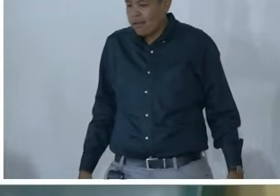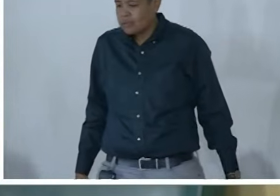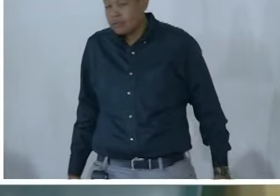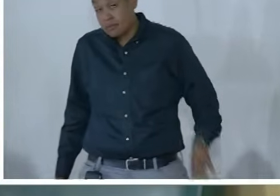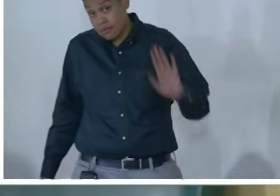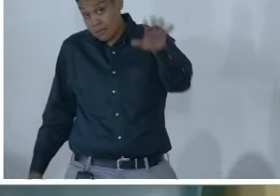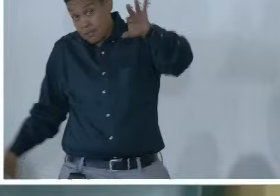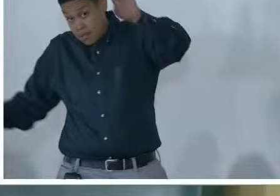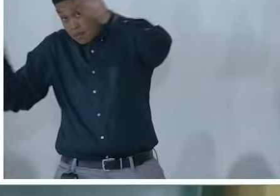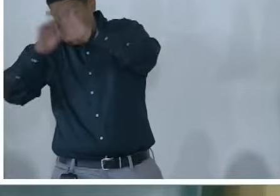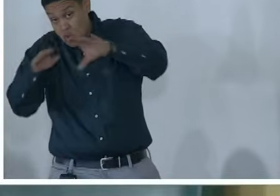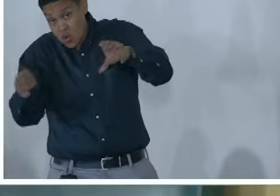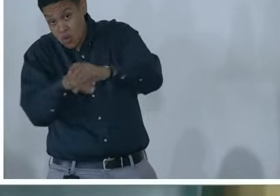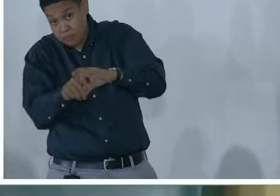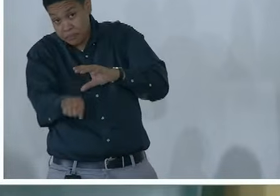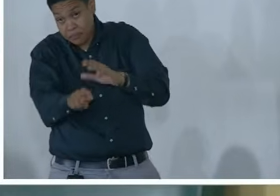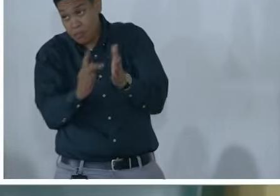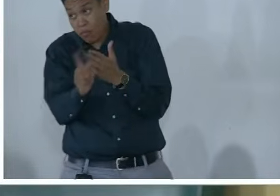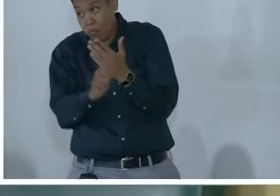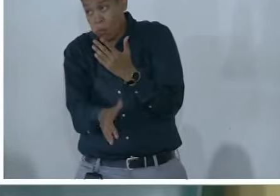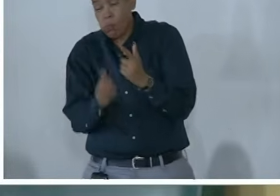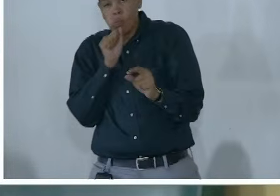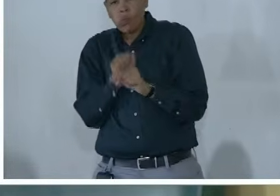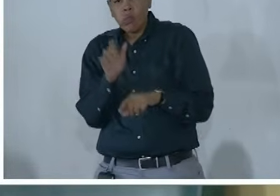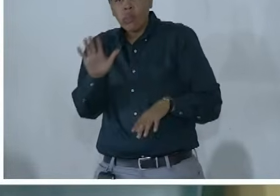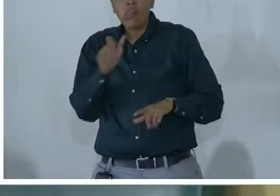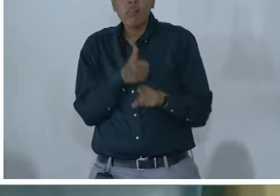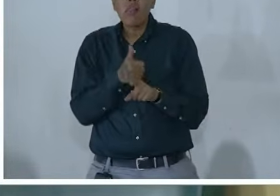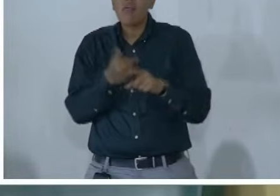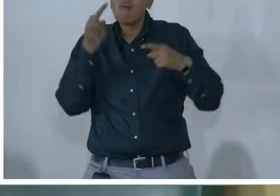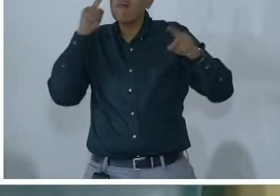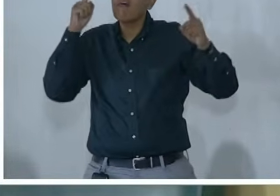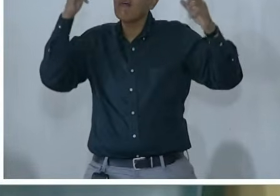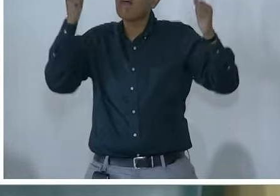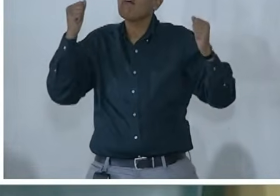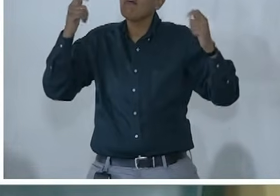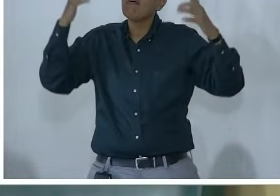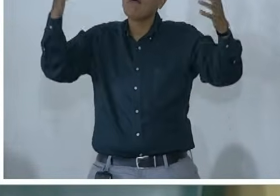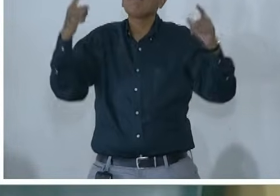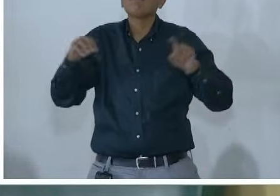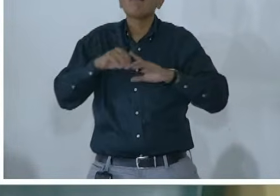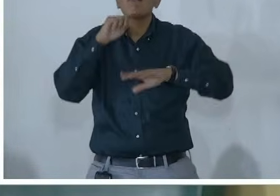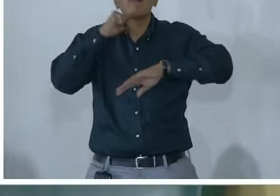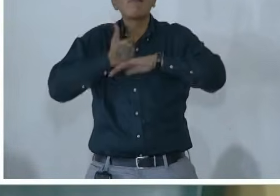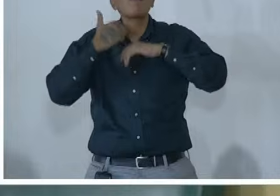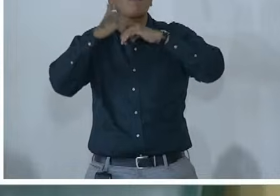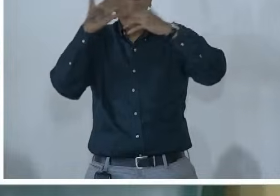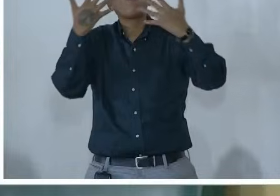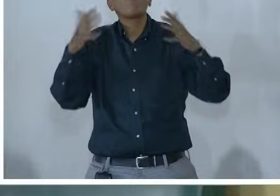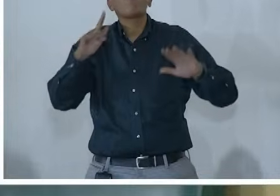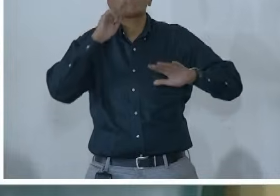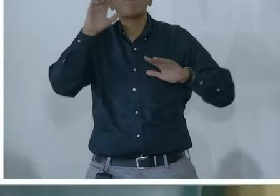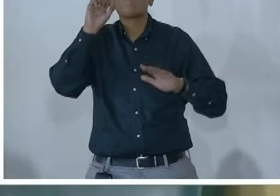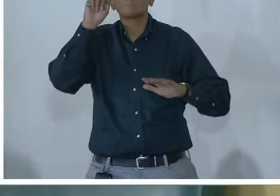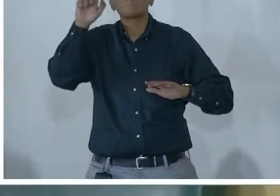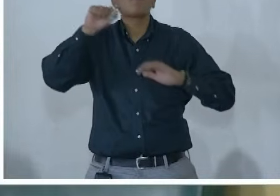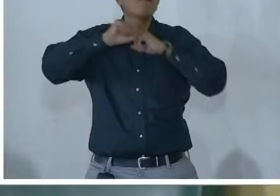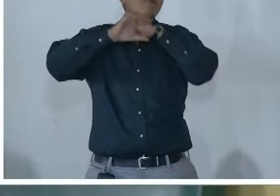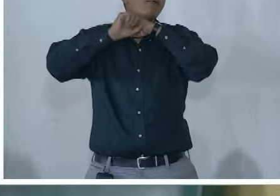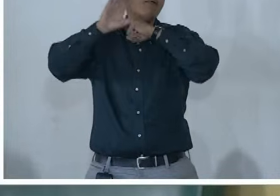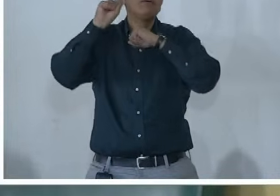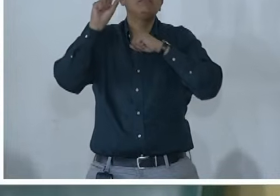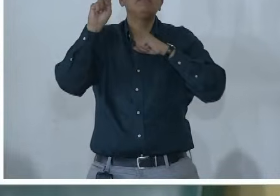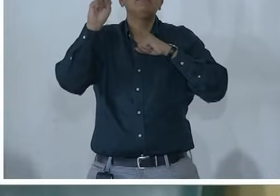critical component of the program's long-term success is the establishment of a stock market